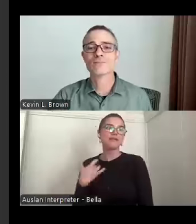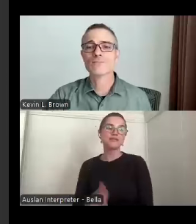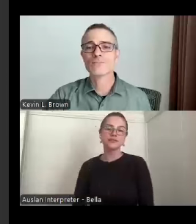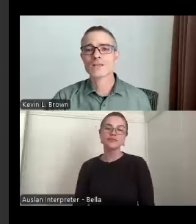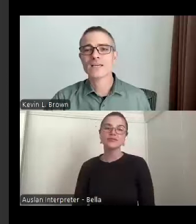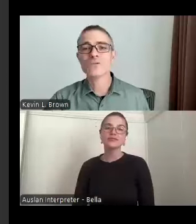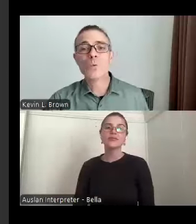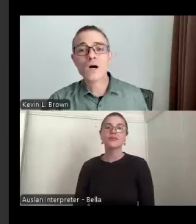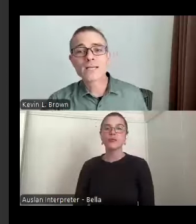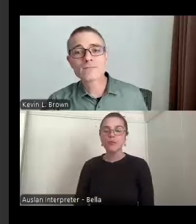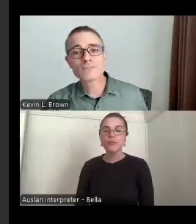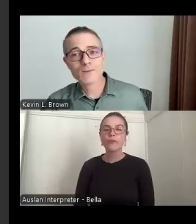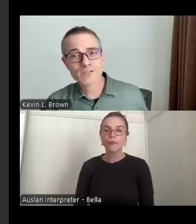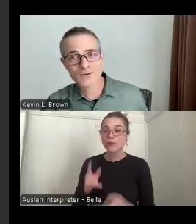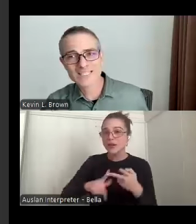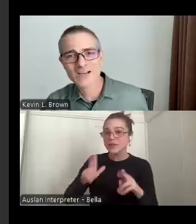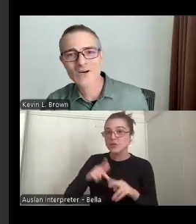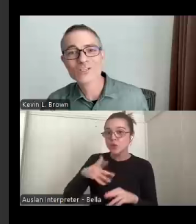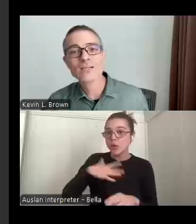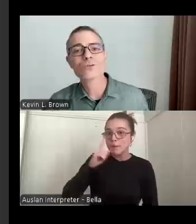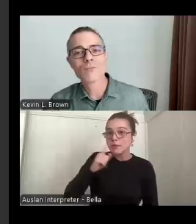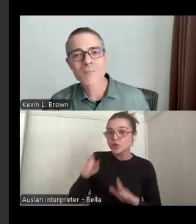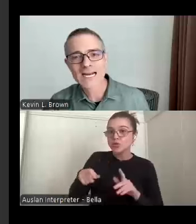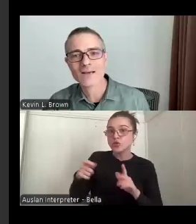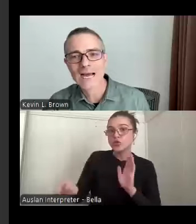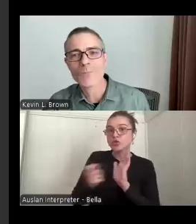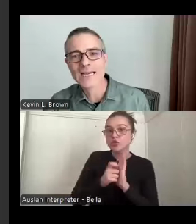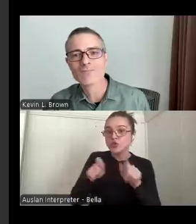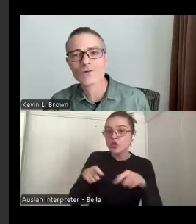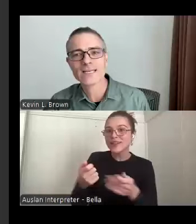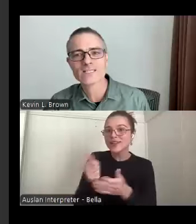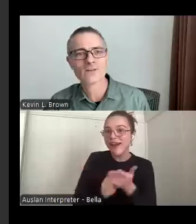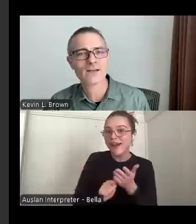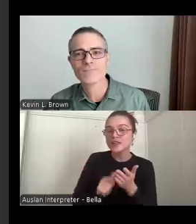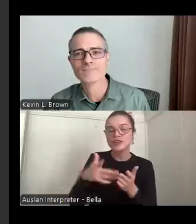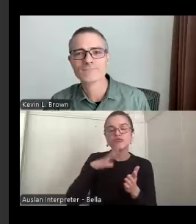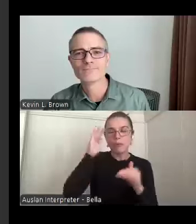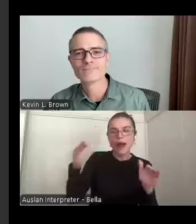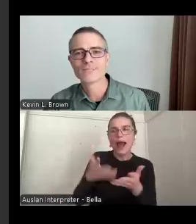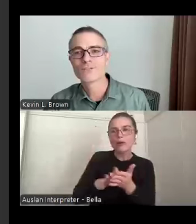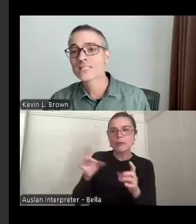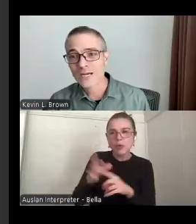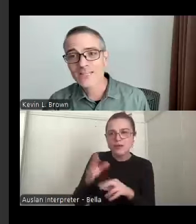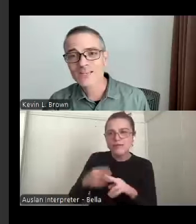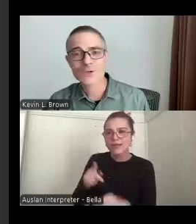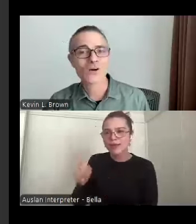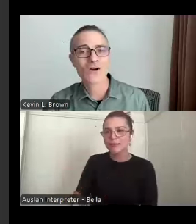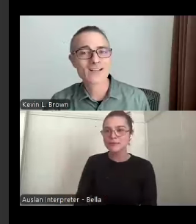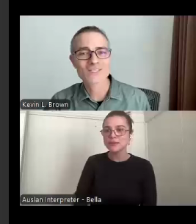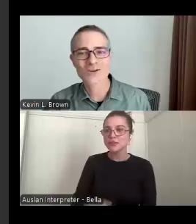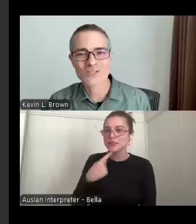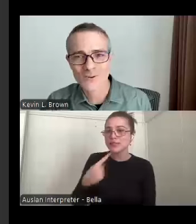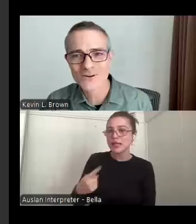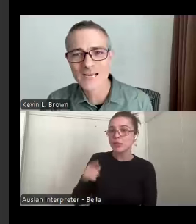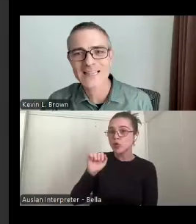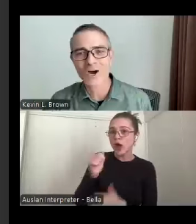thing. If you want people to donate to the arts, you need to remind them how meaningful it is for them. Just telling them your artists